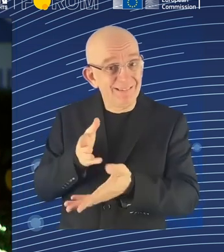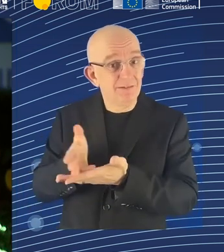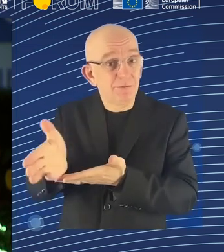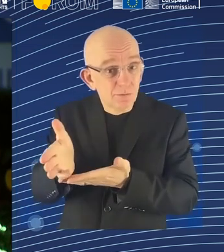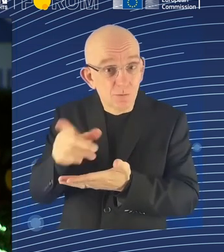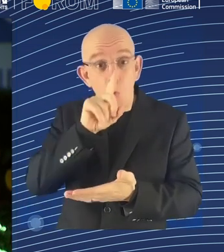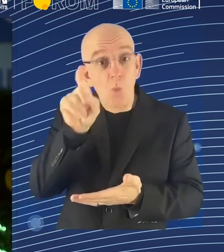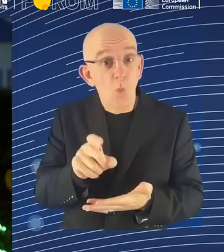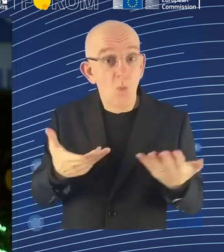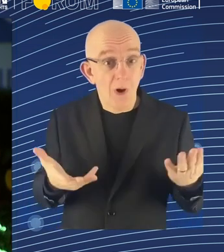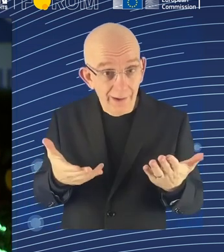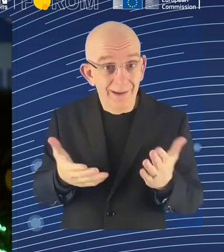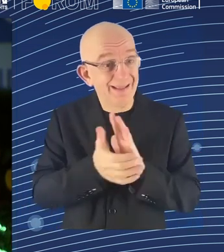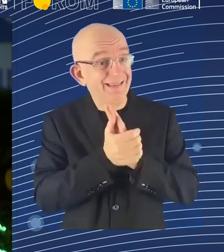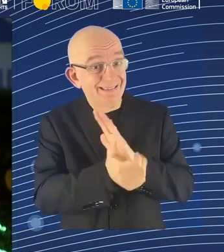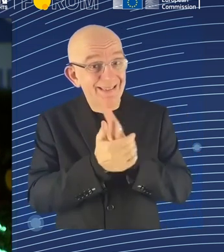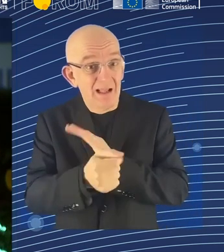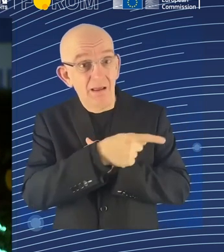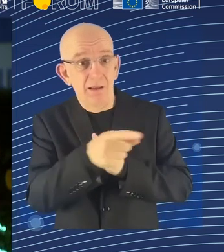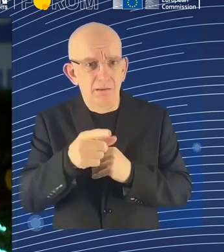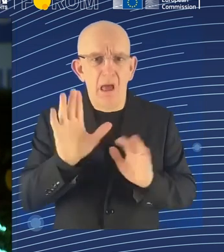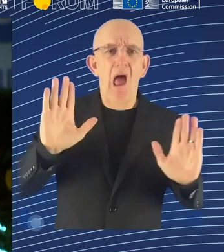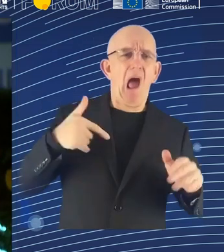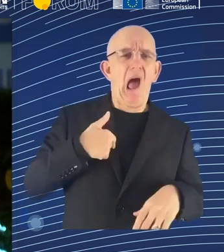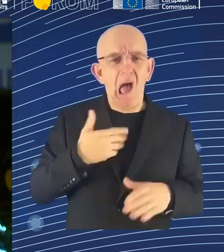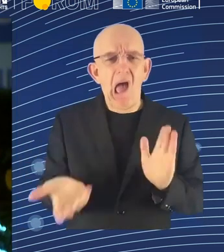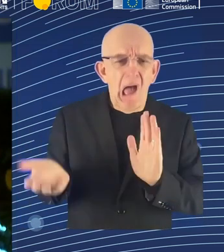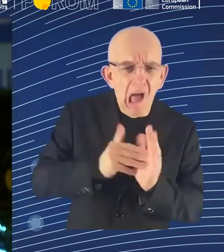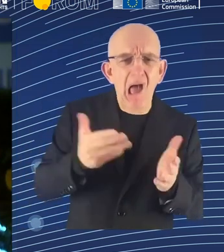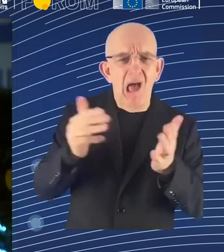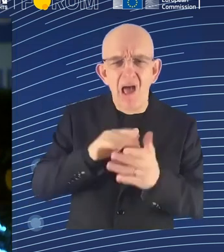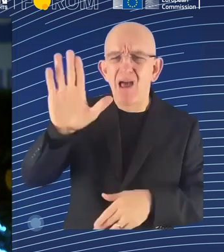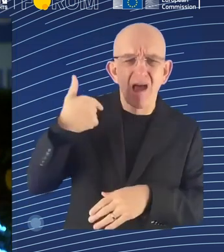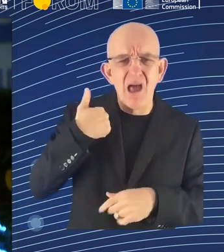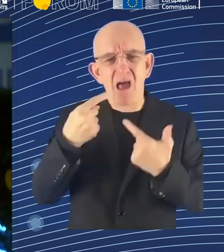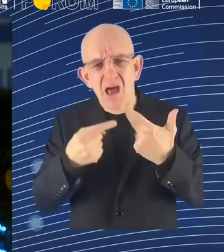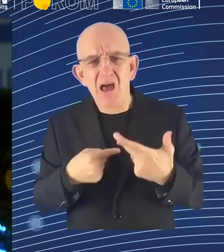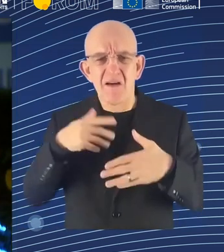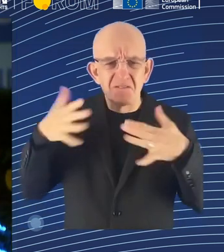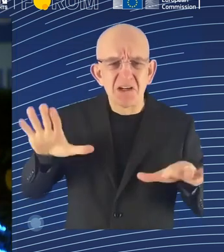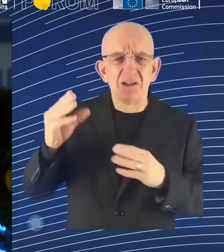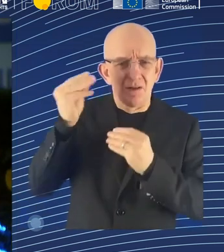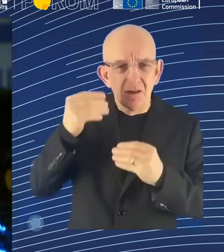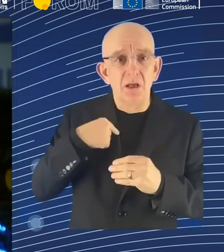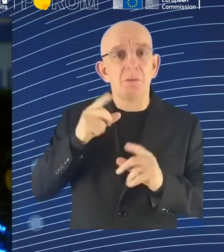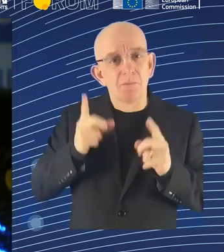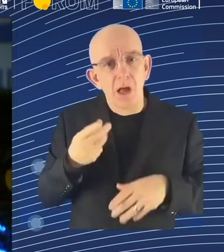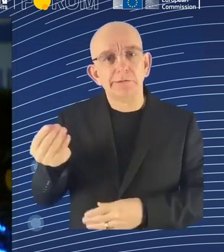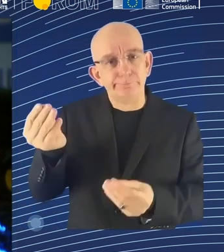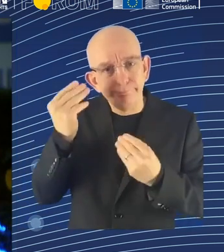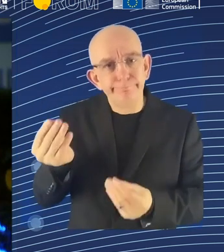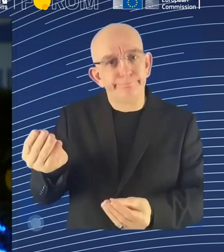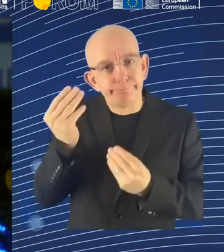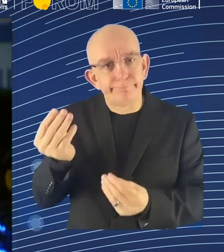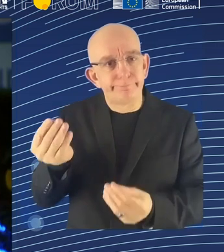universities, but of course, also when it comes to the workplace. The working environment is going to be